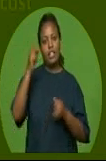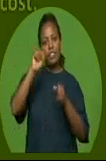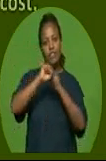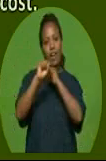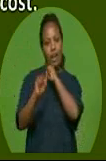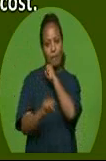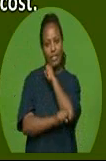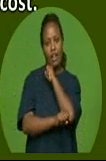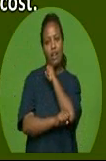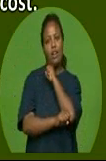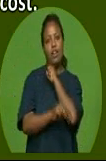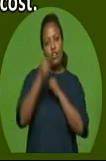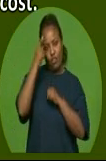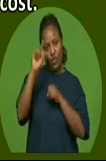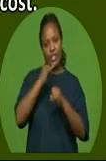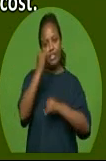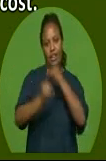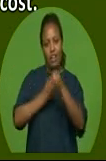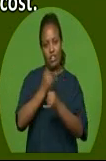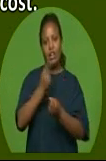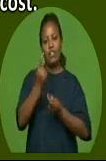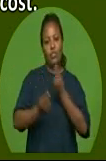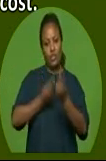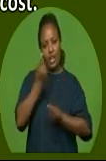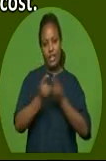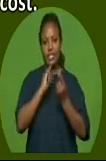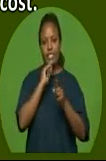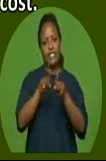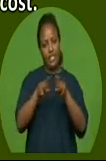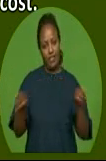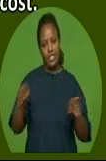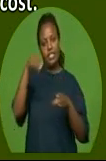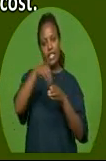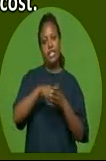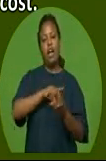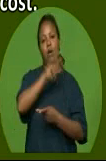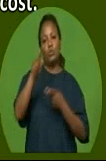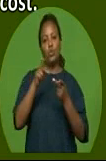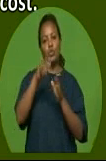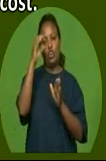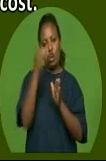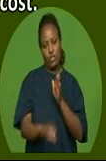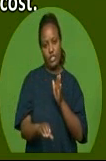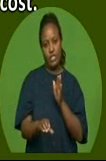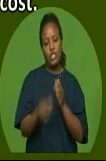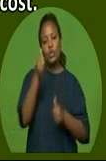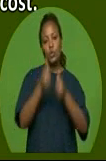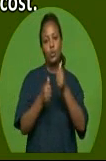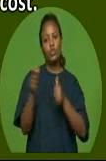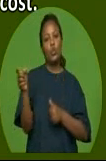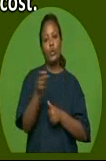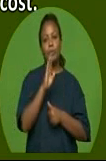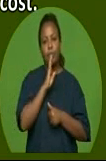advantage, the fundamental base for international trade is the difference in absolute